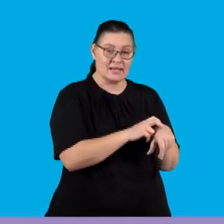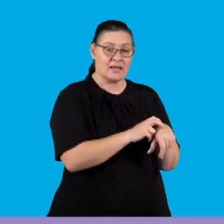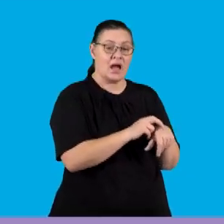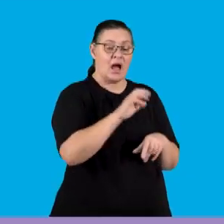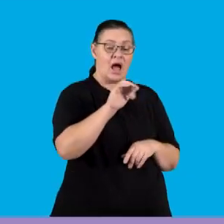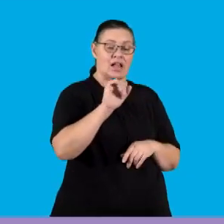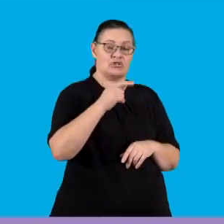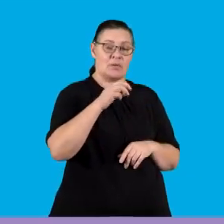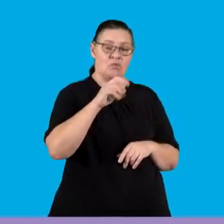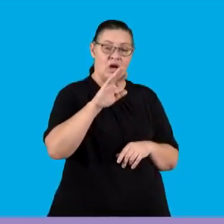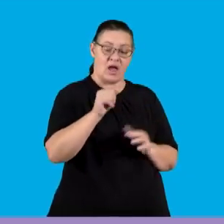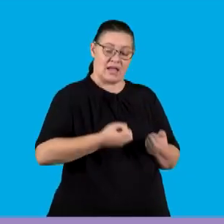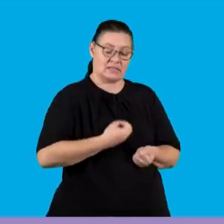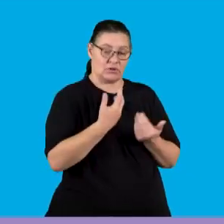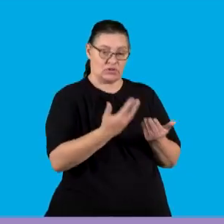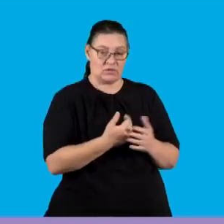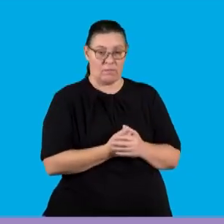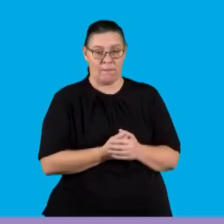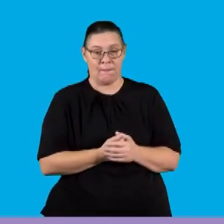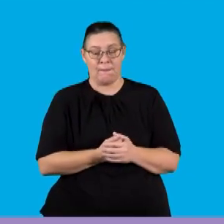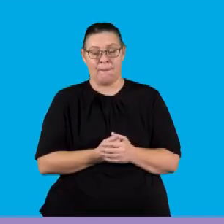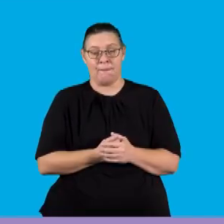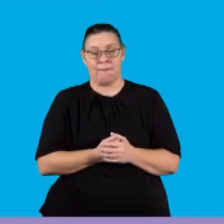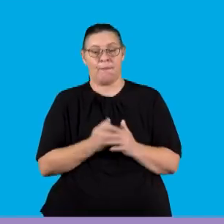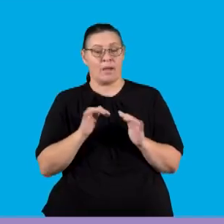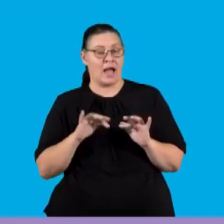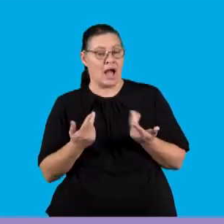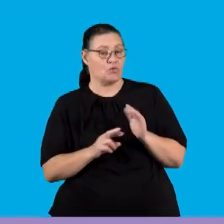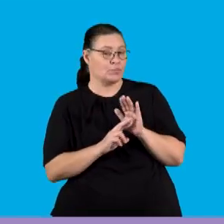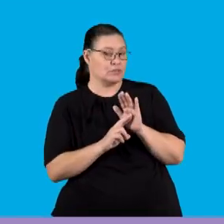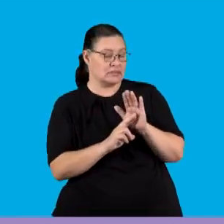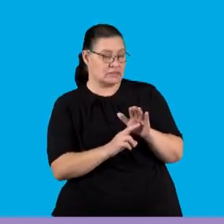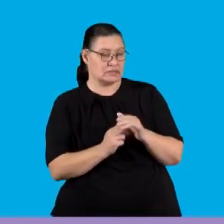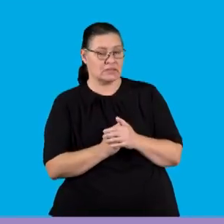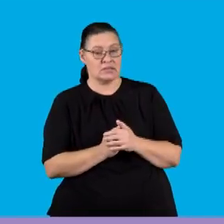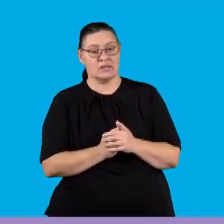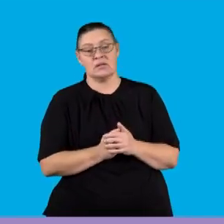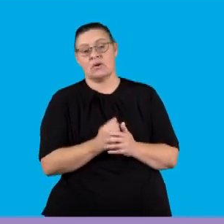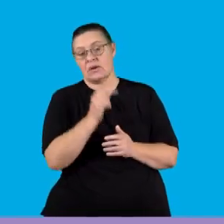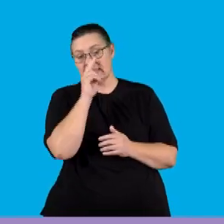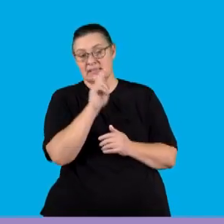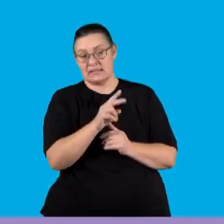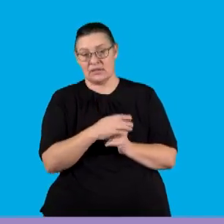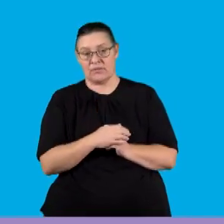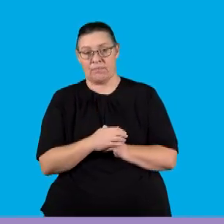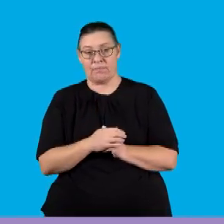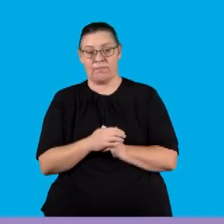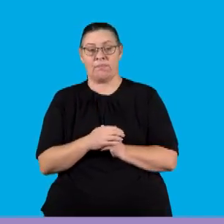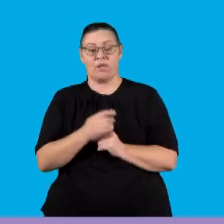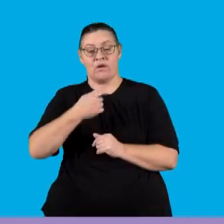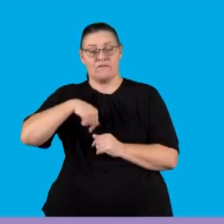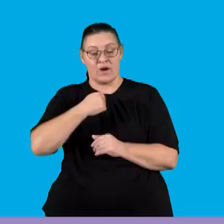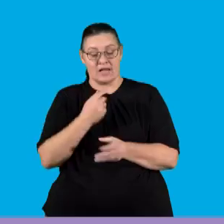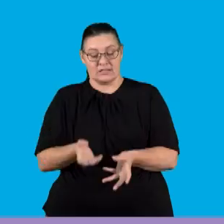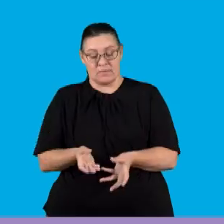the algebraic expressions. So how are we going to represent this? Well, we can see that for us